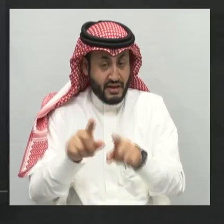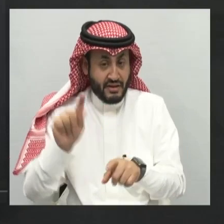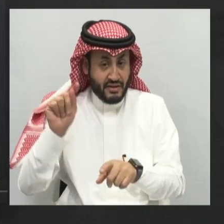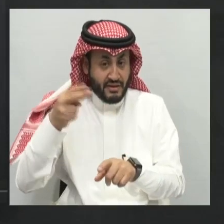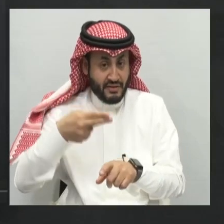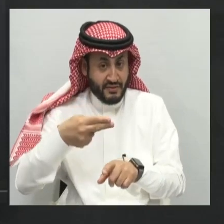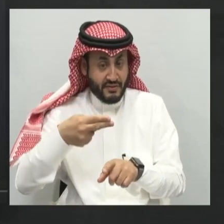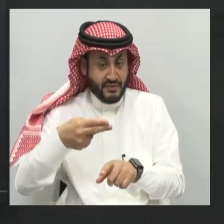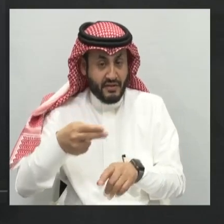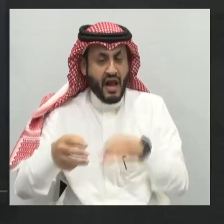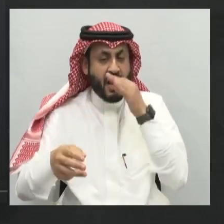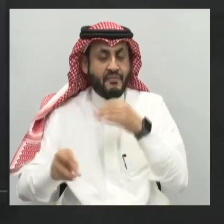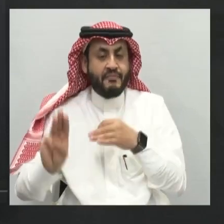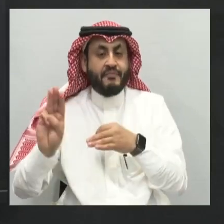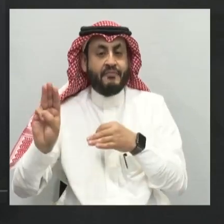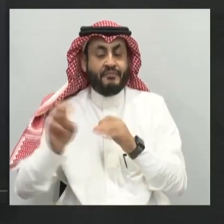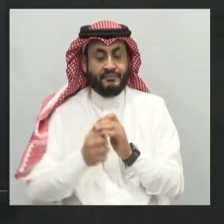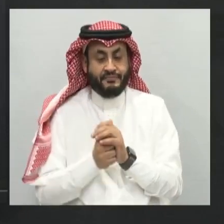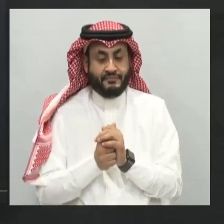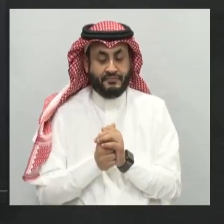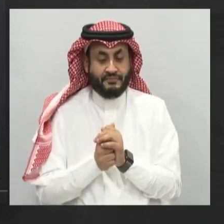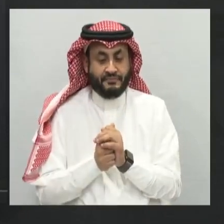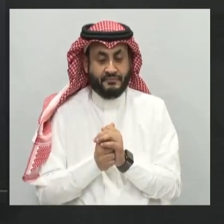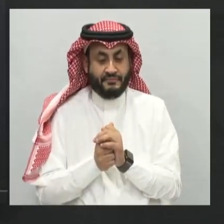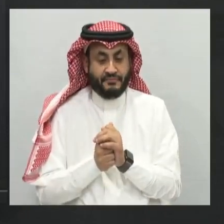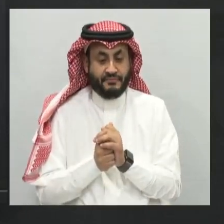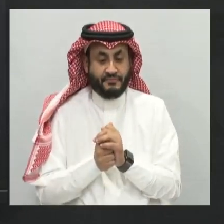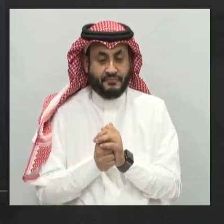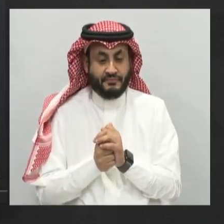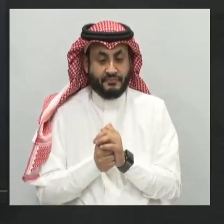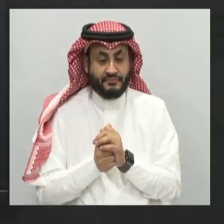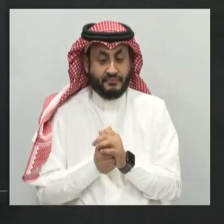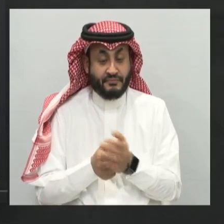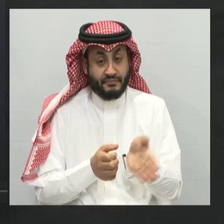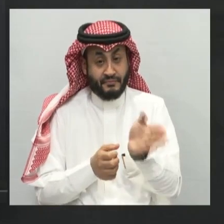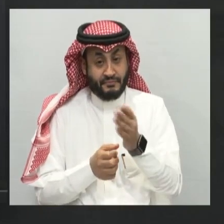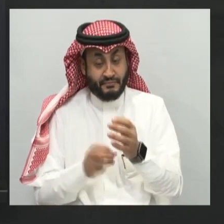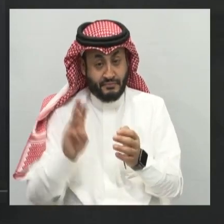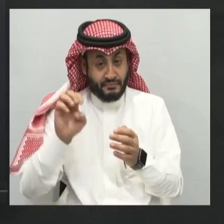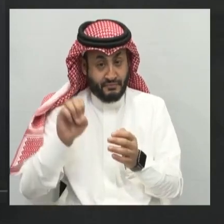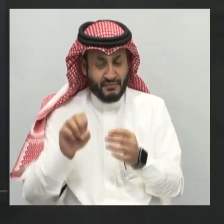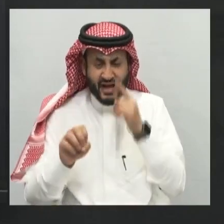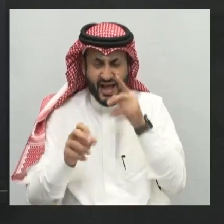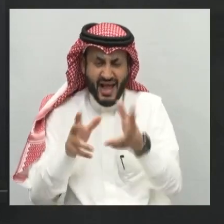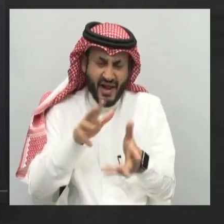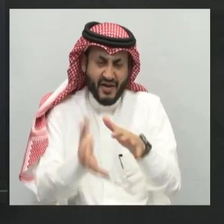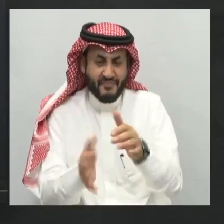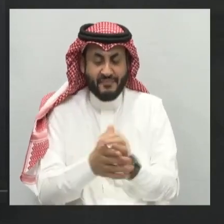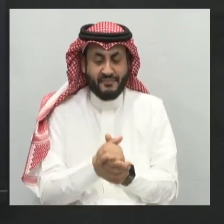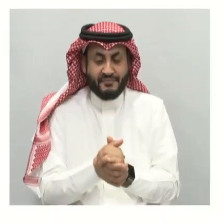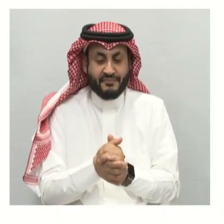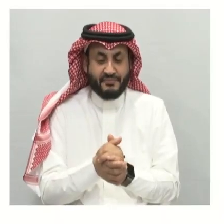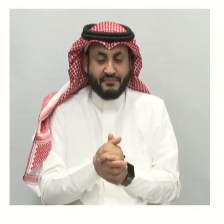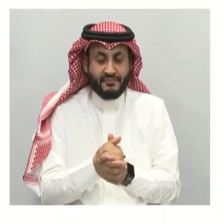TH. This makes the th sound. Excellent. Also, look at the word Wednesday. There's a trick in word Wednesday.